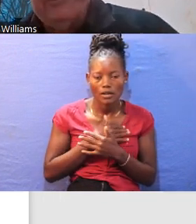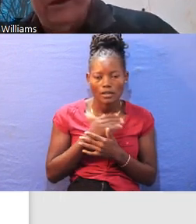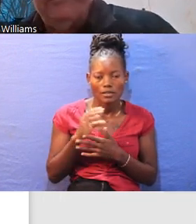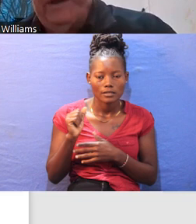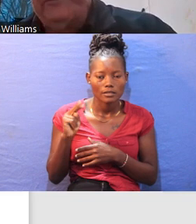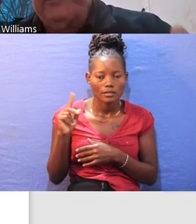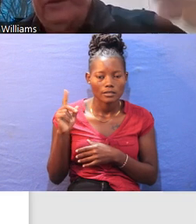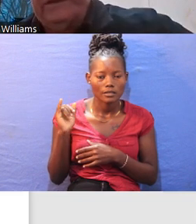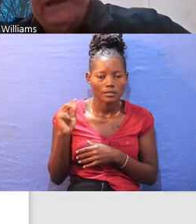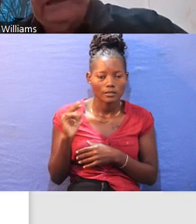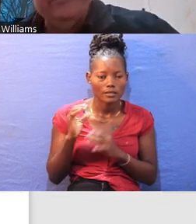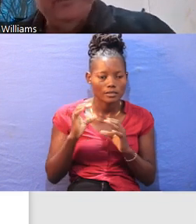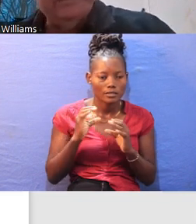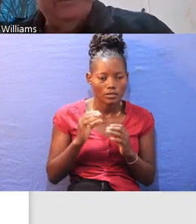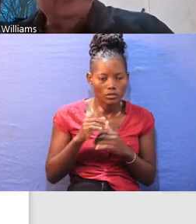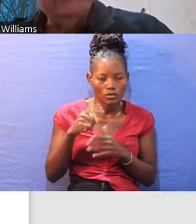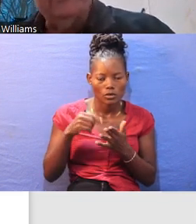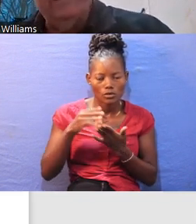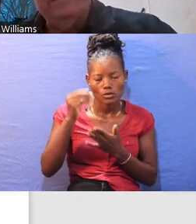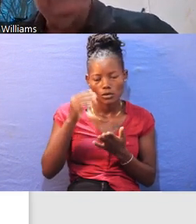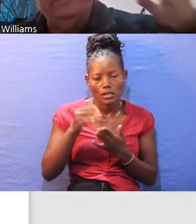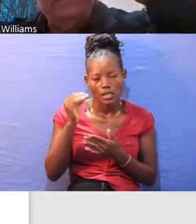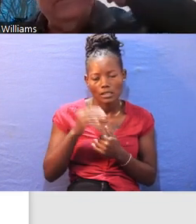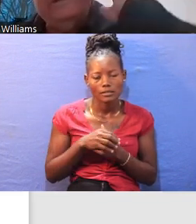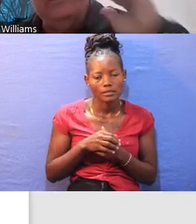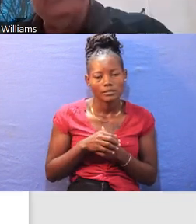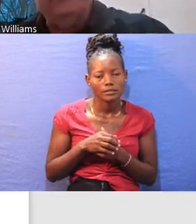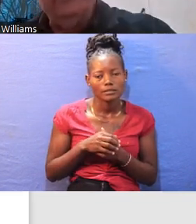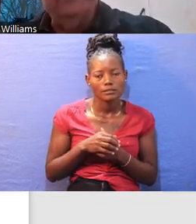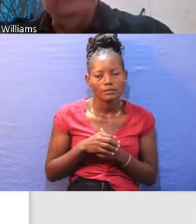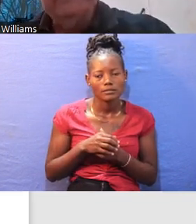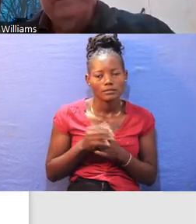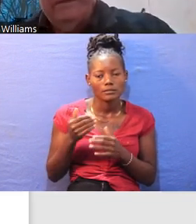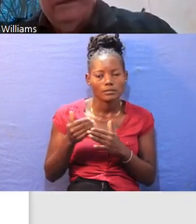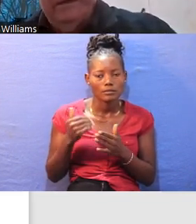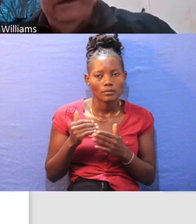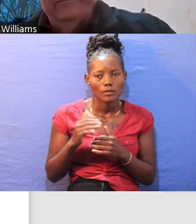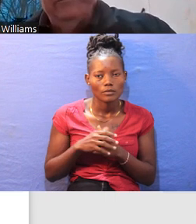Borrowing from Charlie Francis, the Canadian sprint coach, what he learned to do